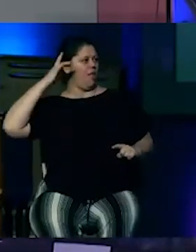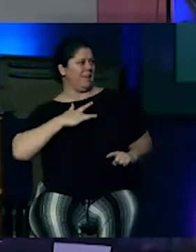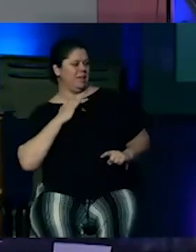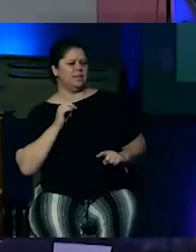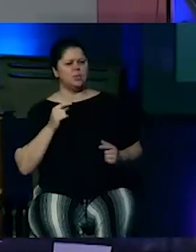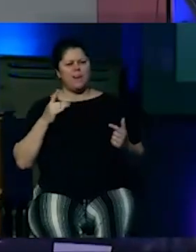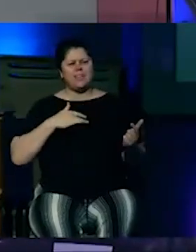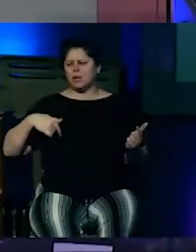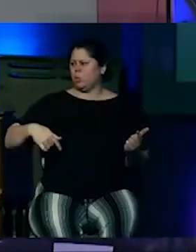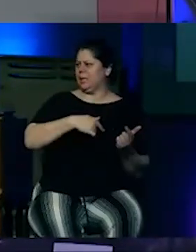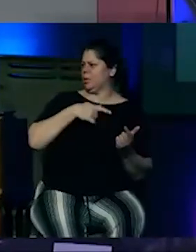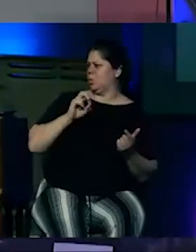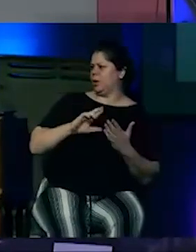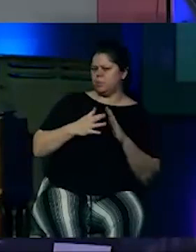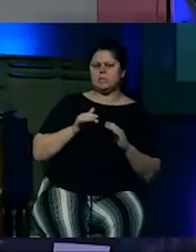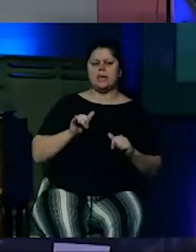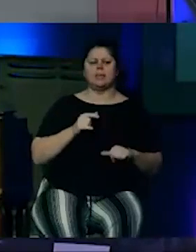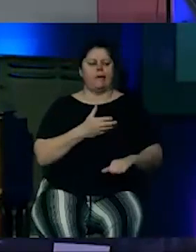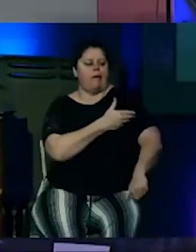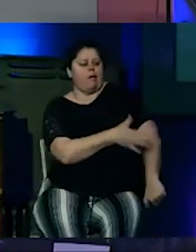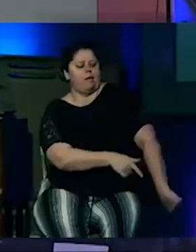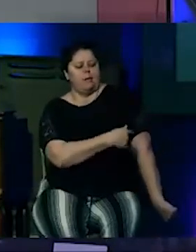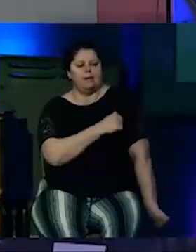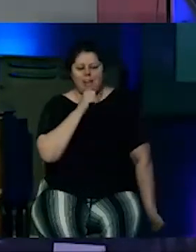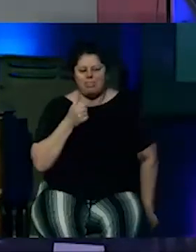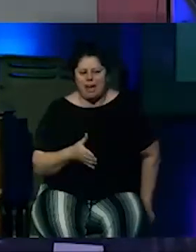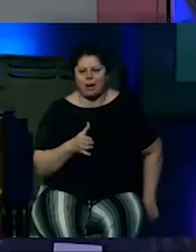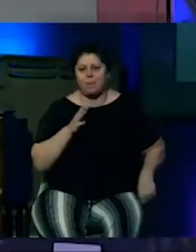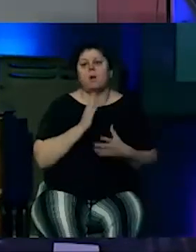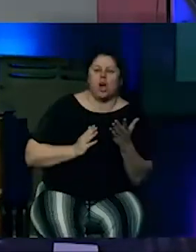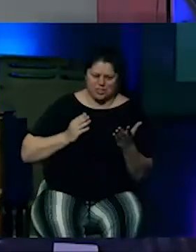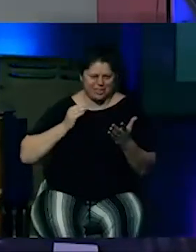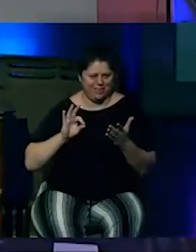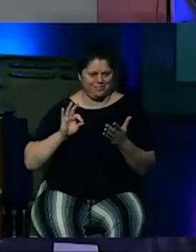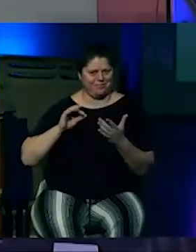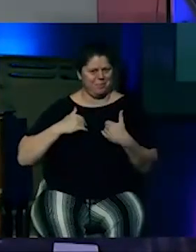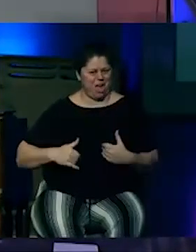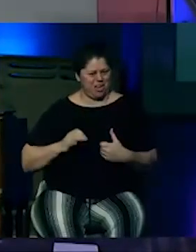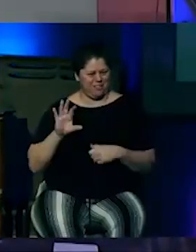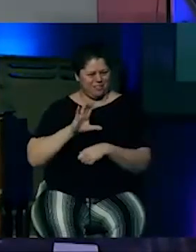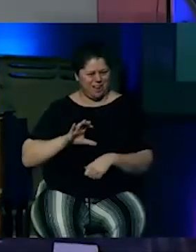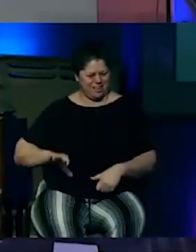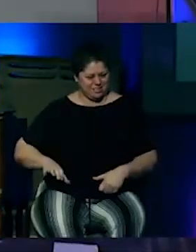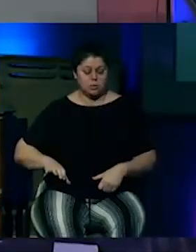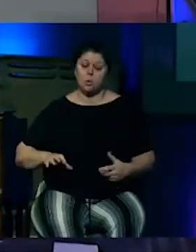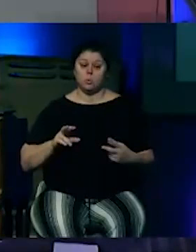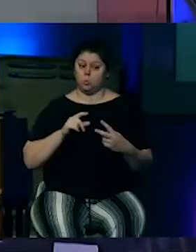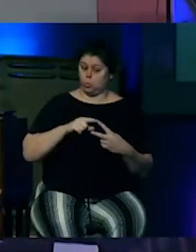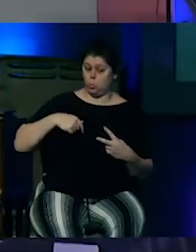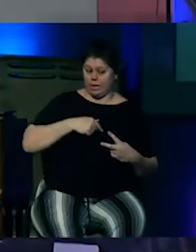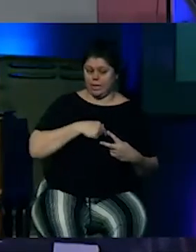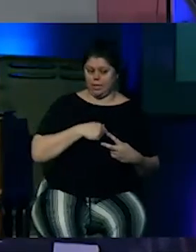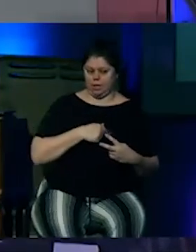Christ sometimes. And the parts of us that are missing, either we amputate parts of ourselves so we can